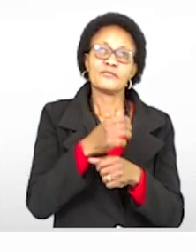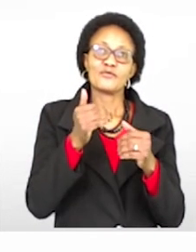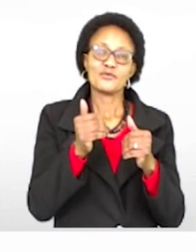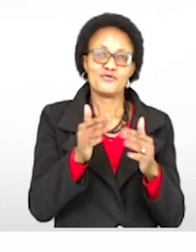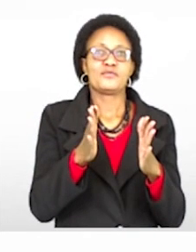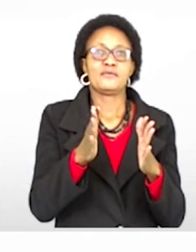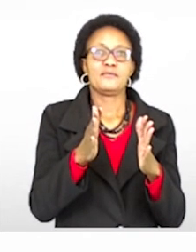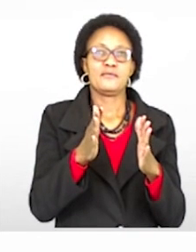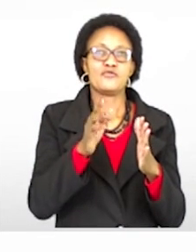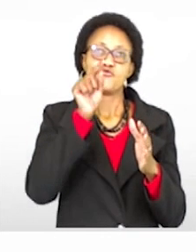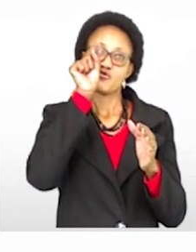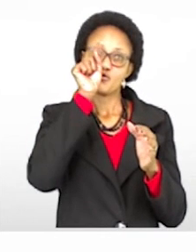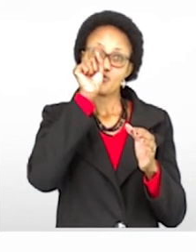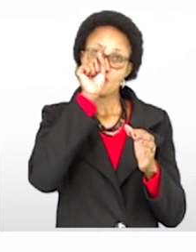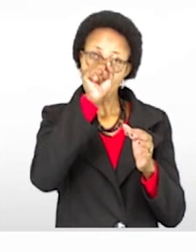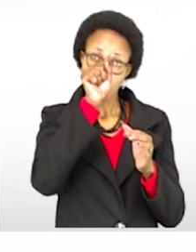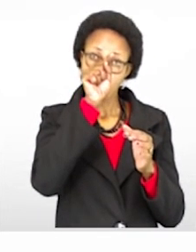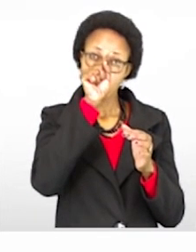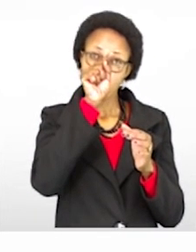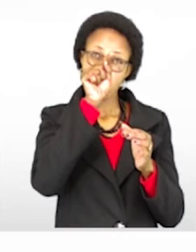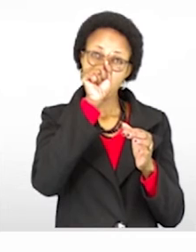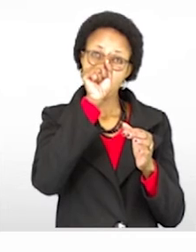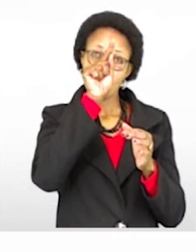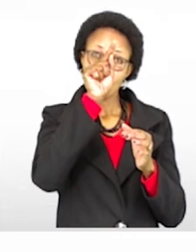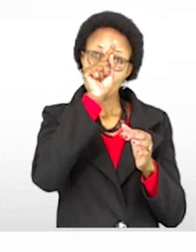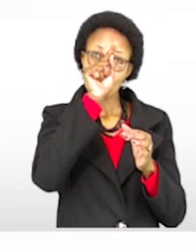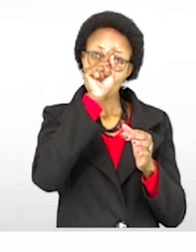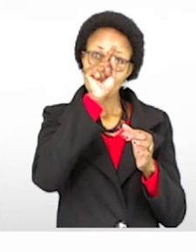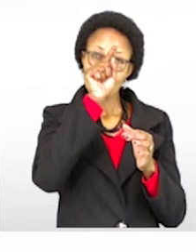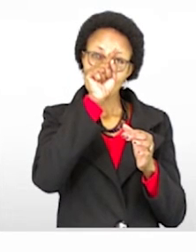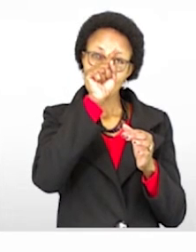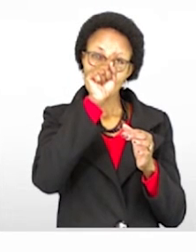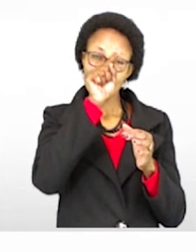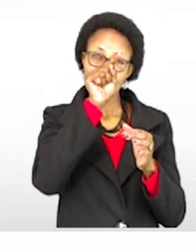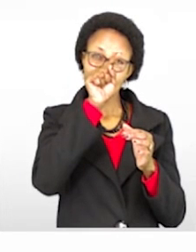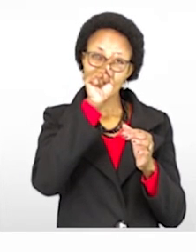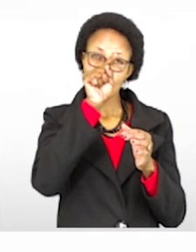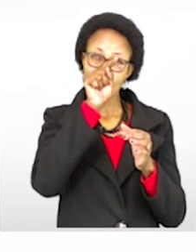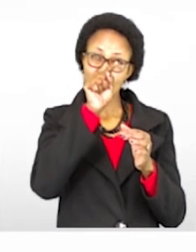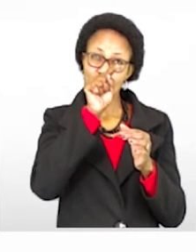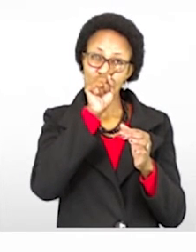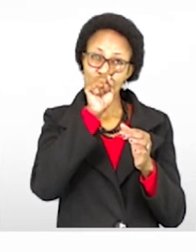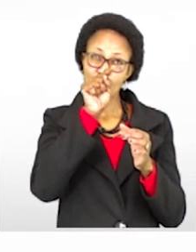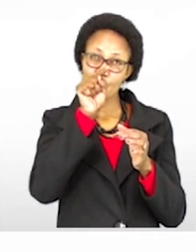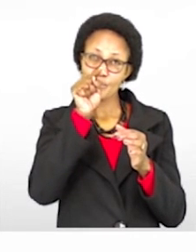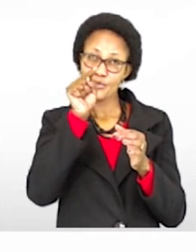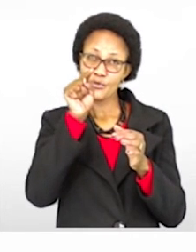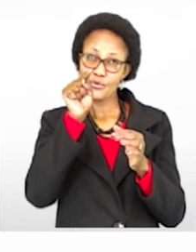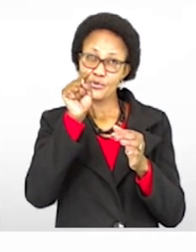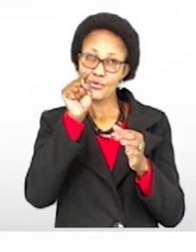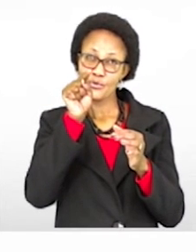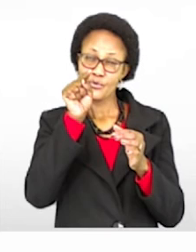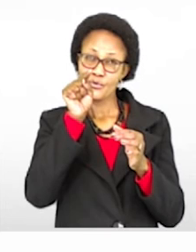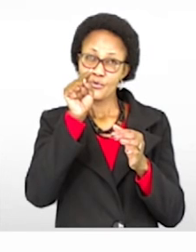start on the dot, and I want you to trace with your finger. Let's go together. We're going